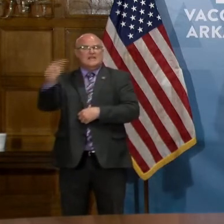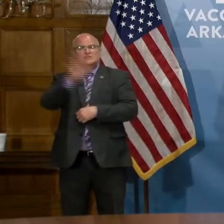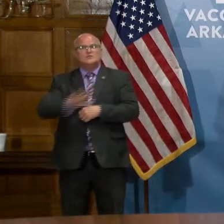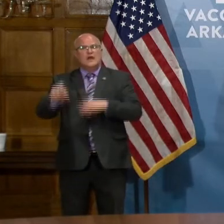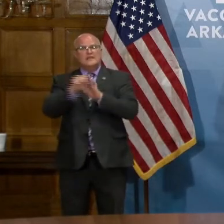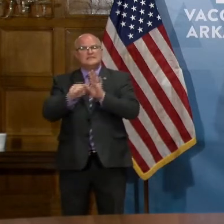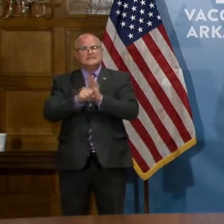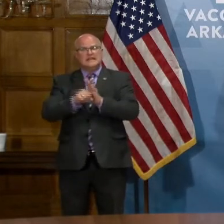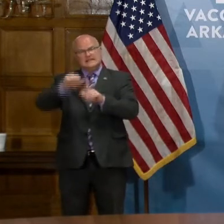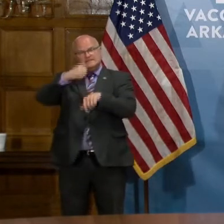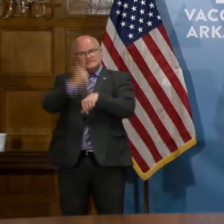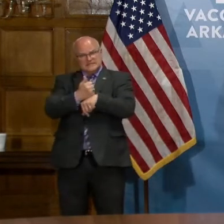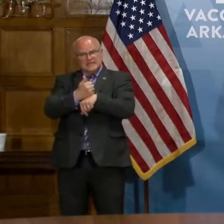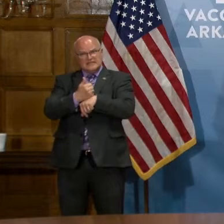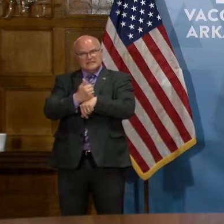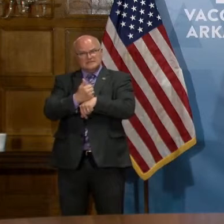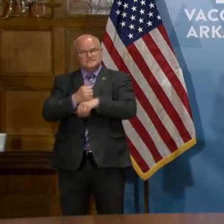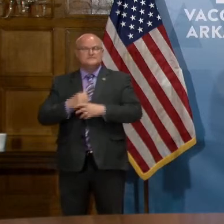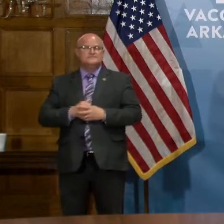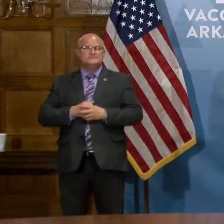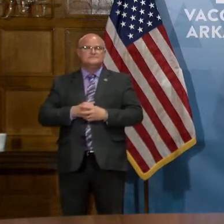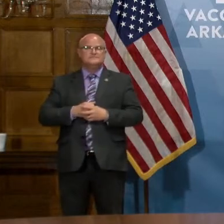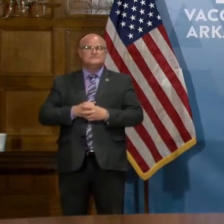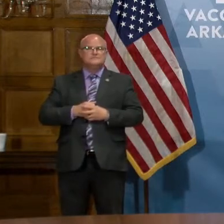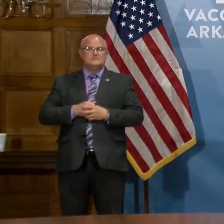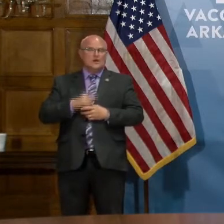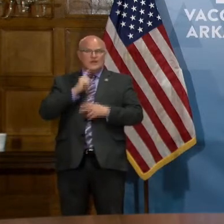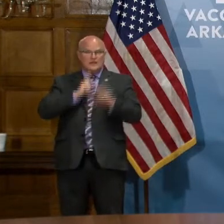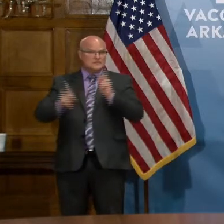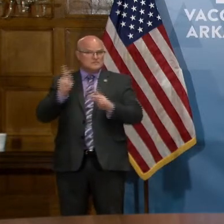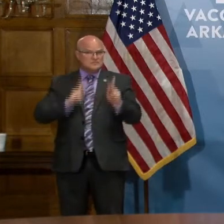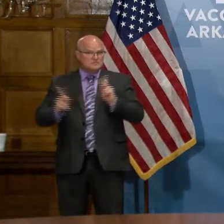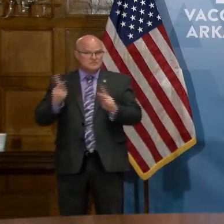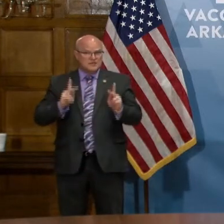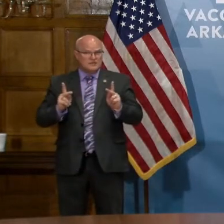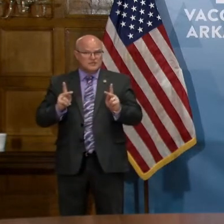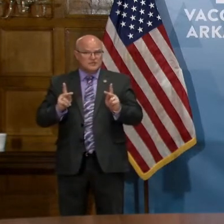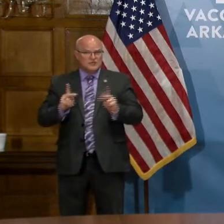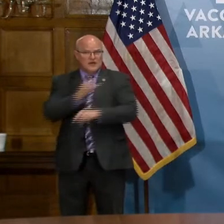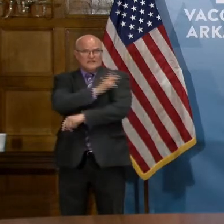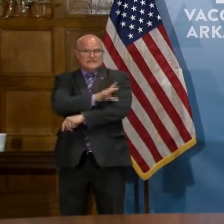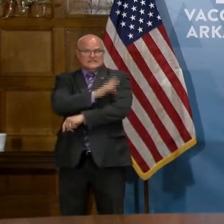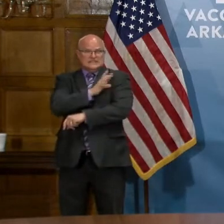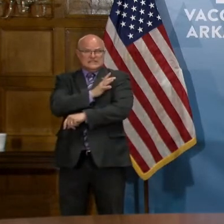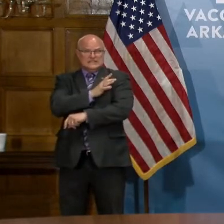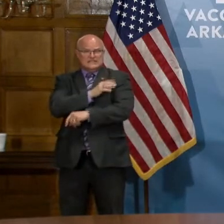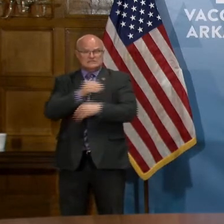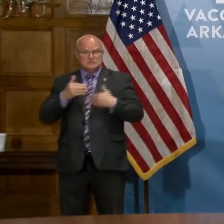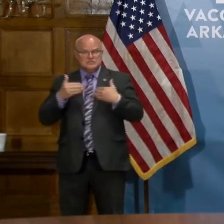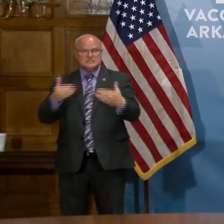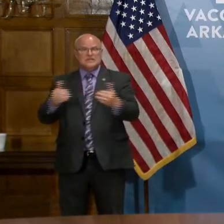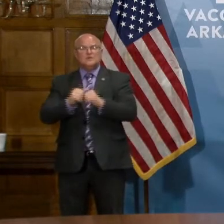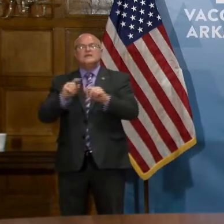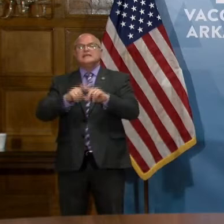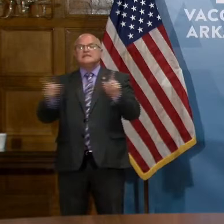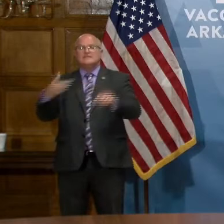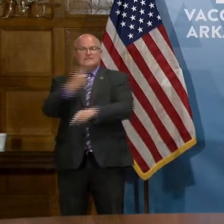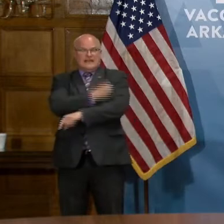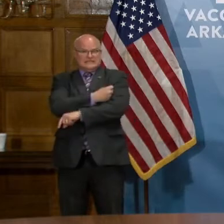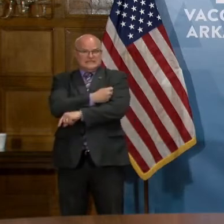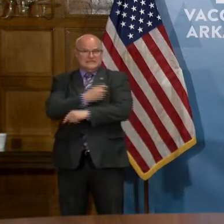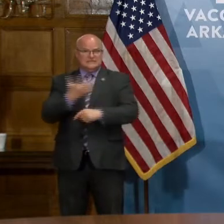state that have set J&J clinics? Are these clinics going to proceed with a different